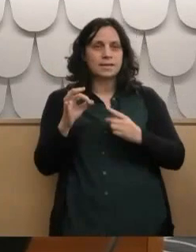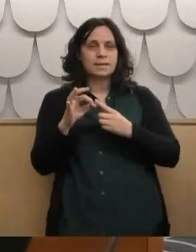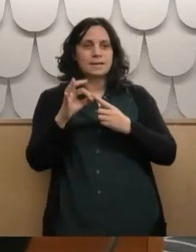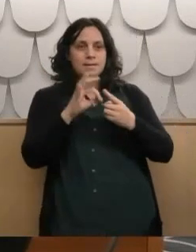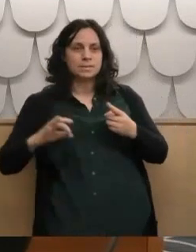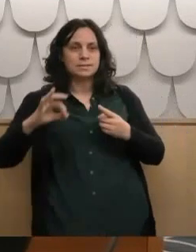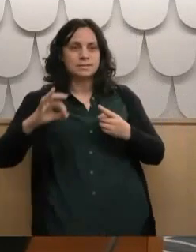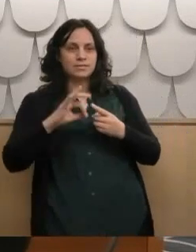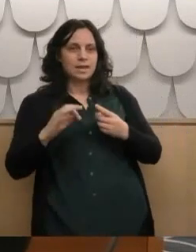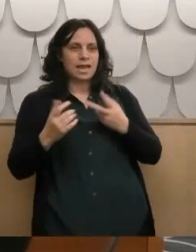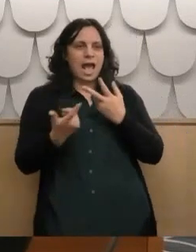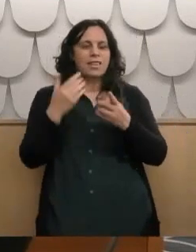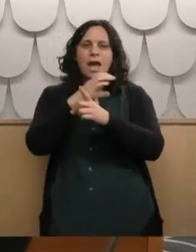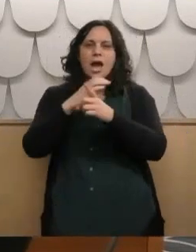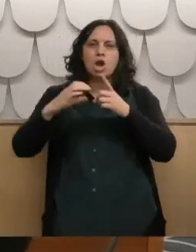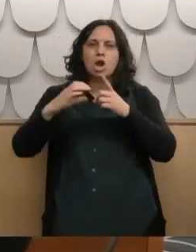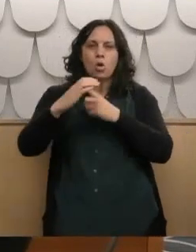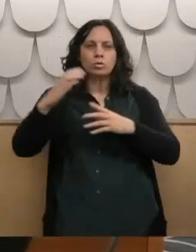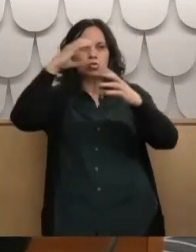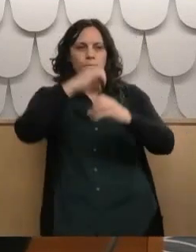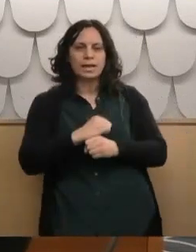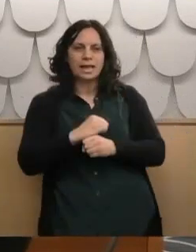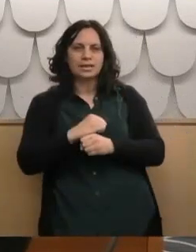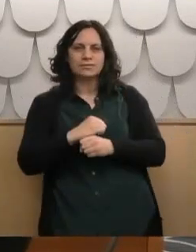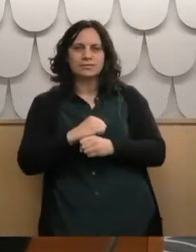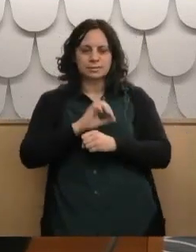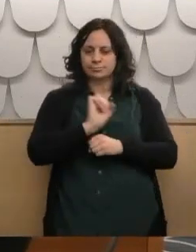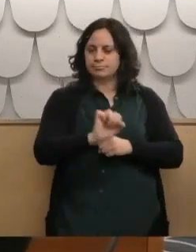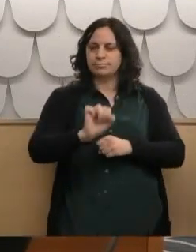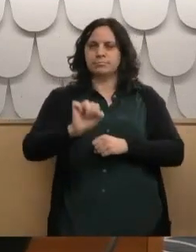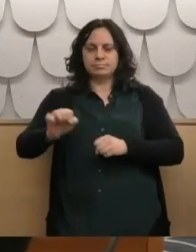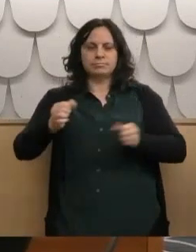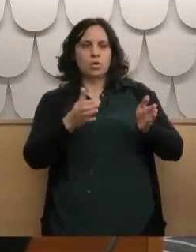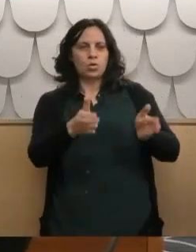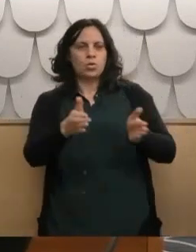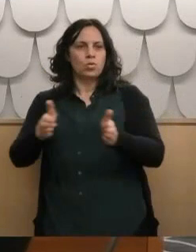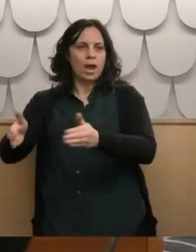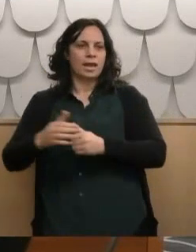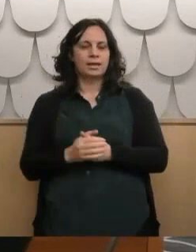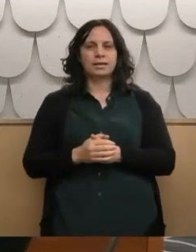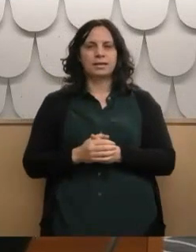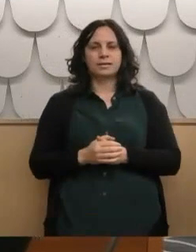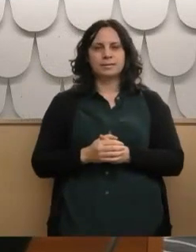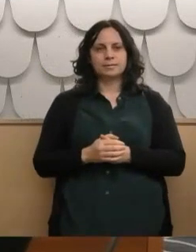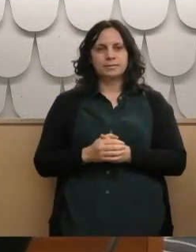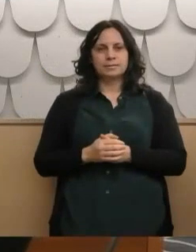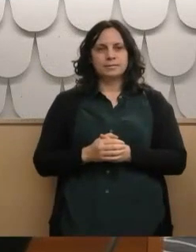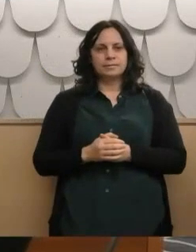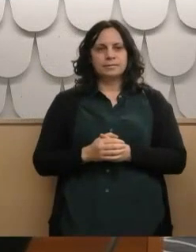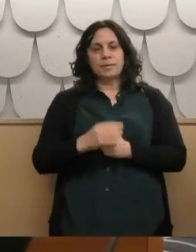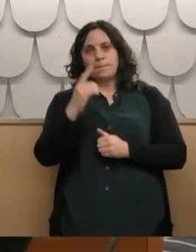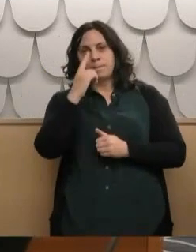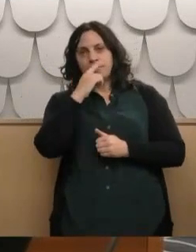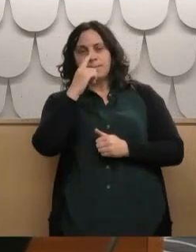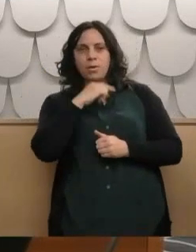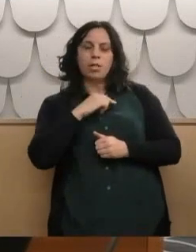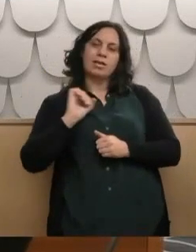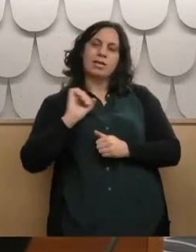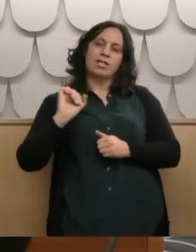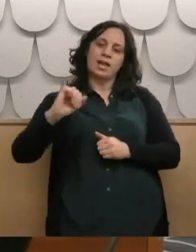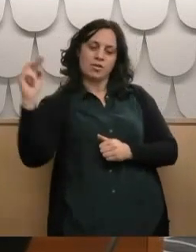frameworks, how people view the world, because that affects why abuse happens, why it is not